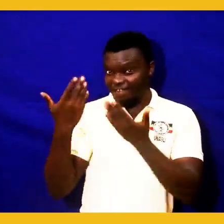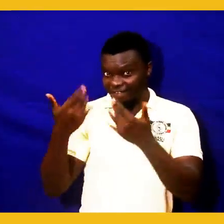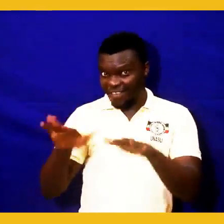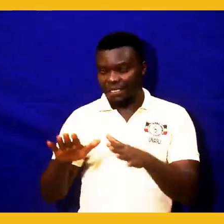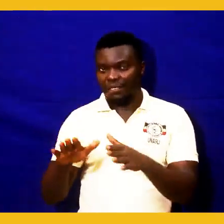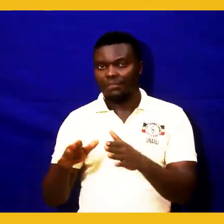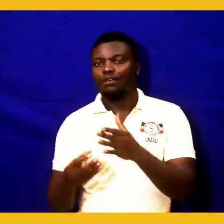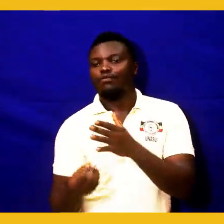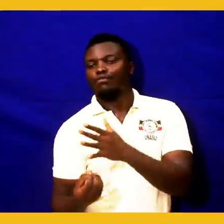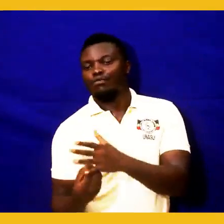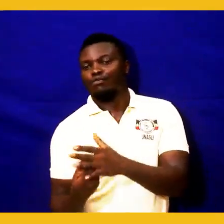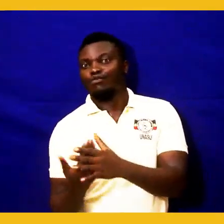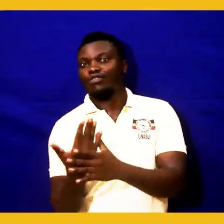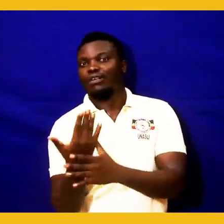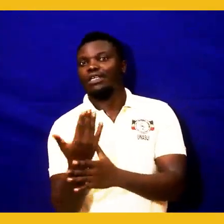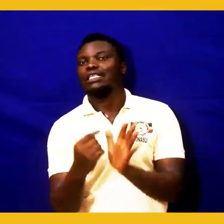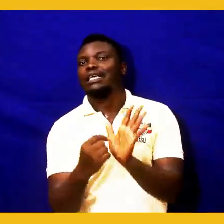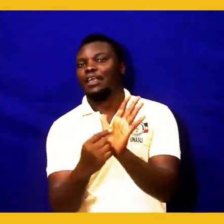beans.